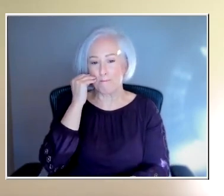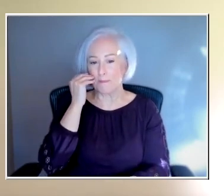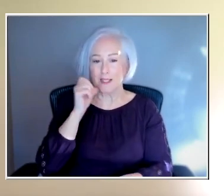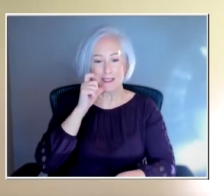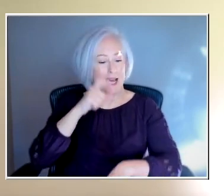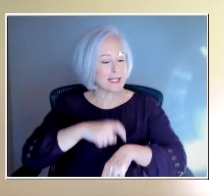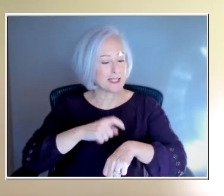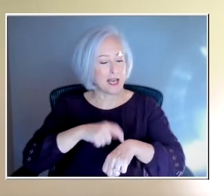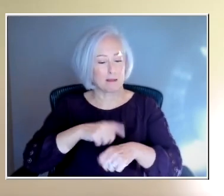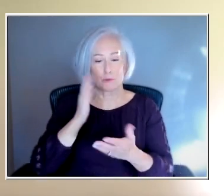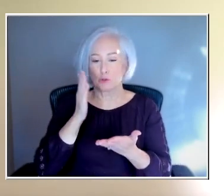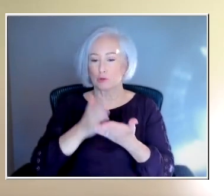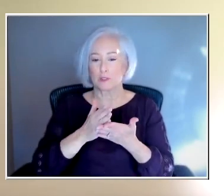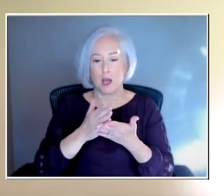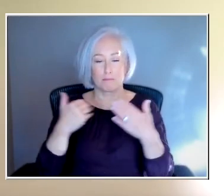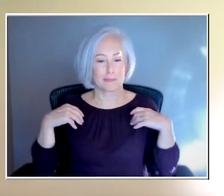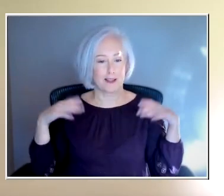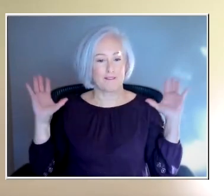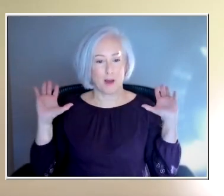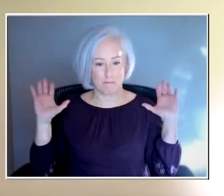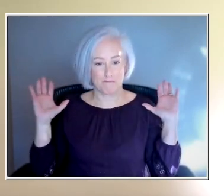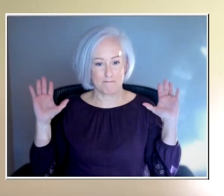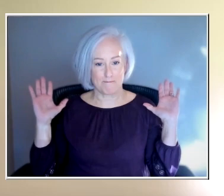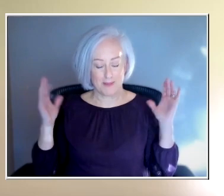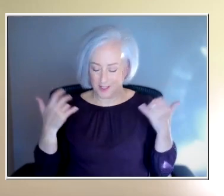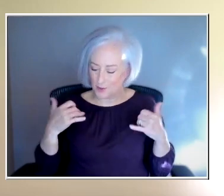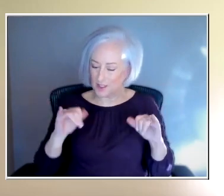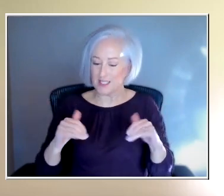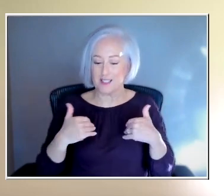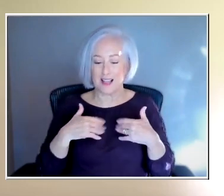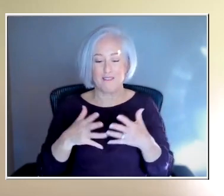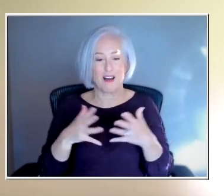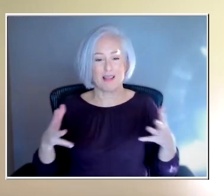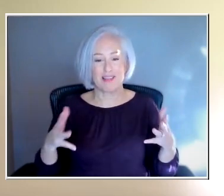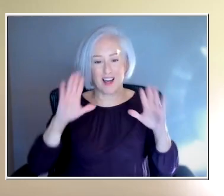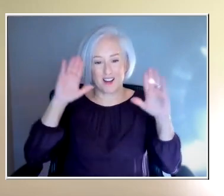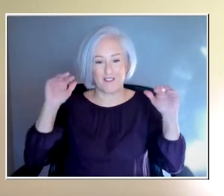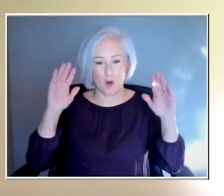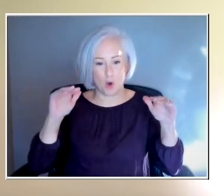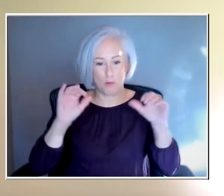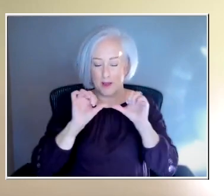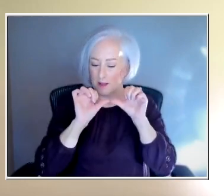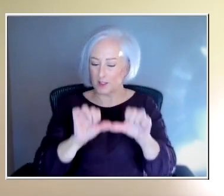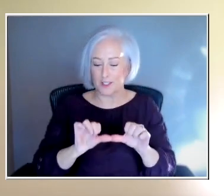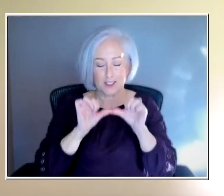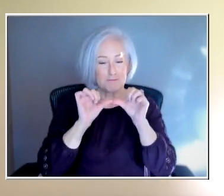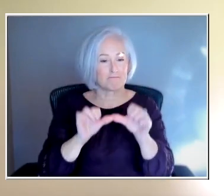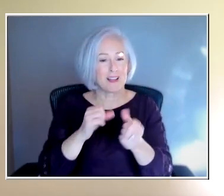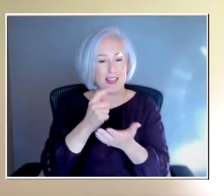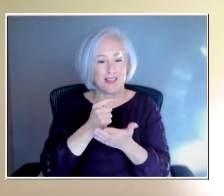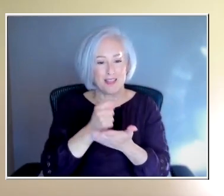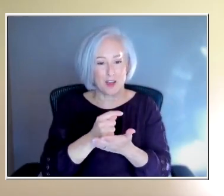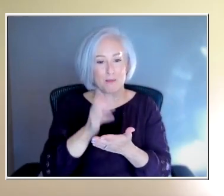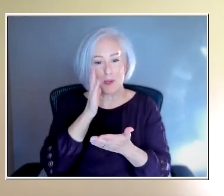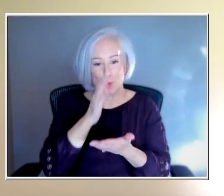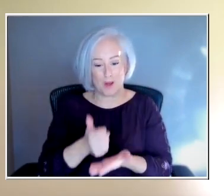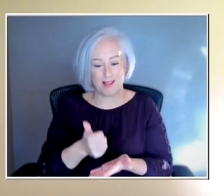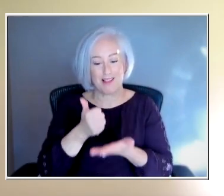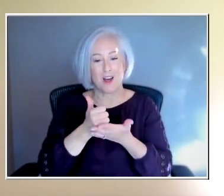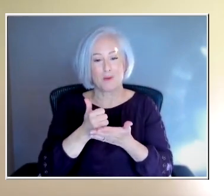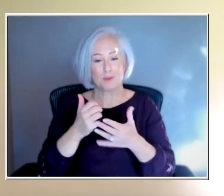up. There is a lot of hope still, and continued therapy will help in continued